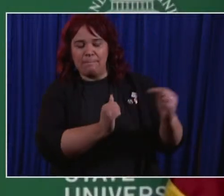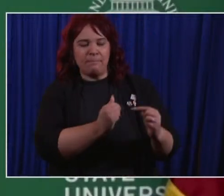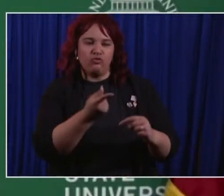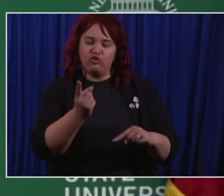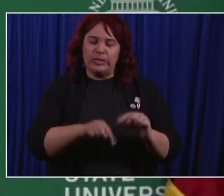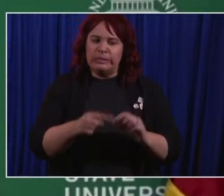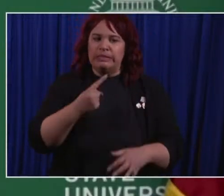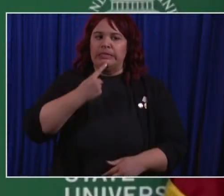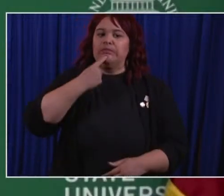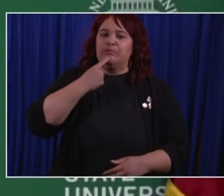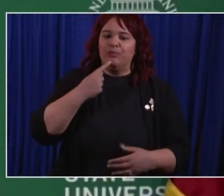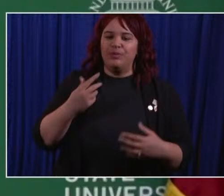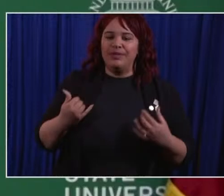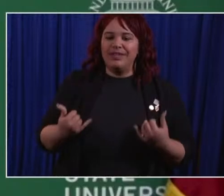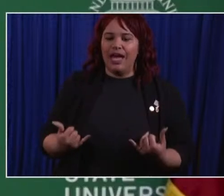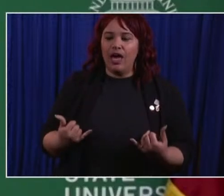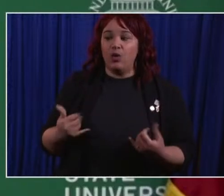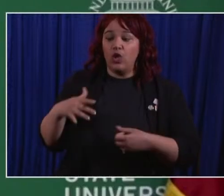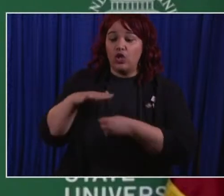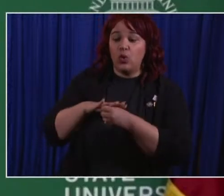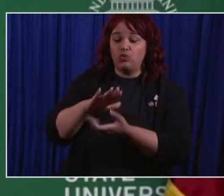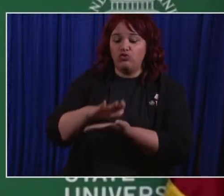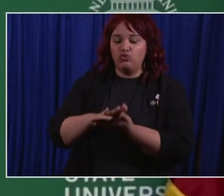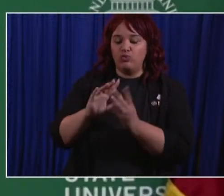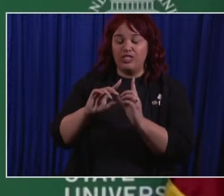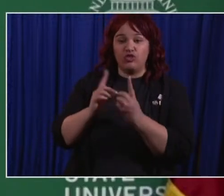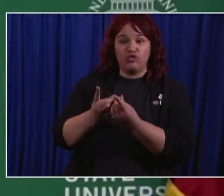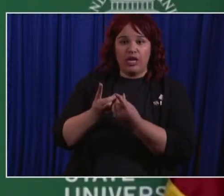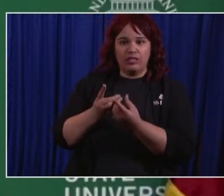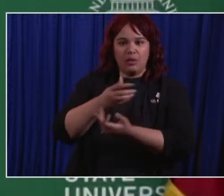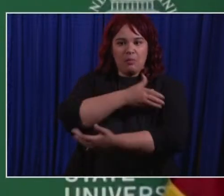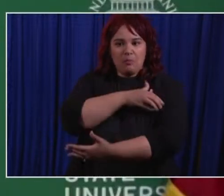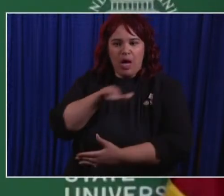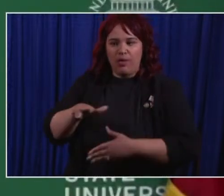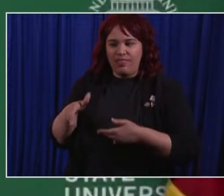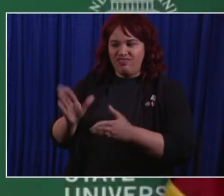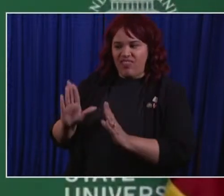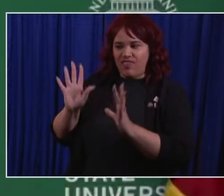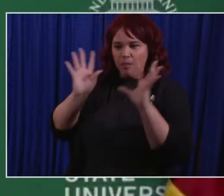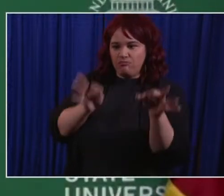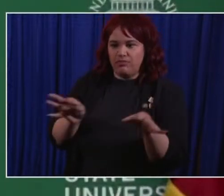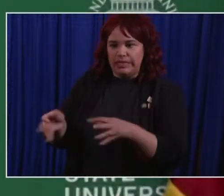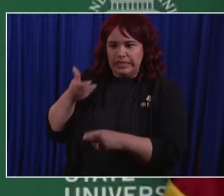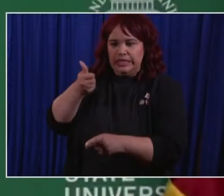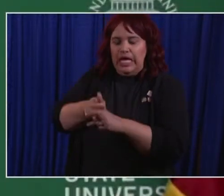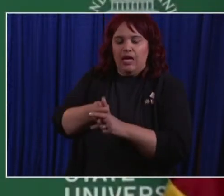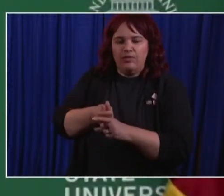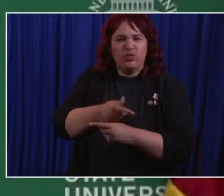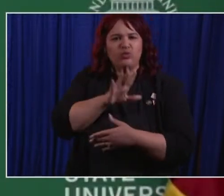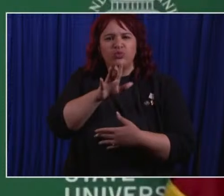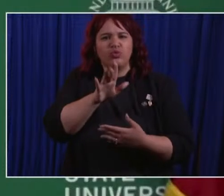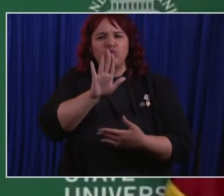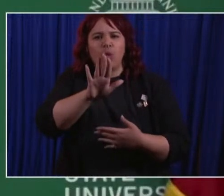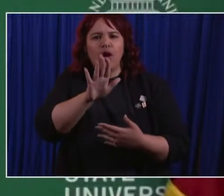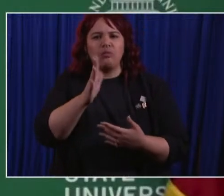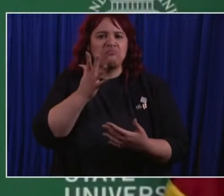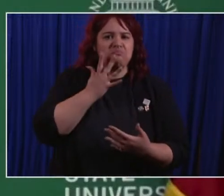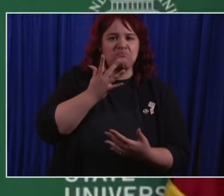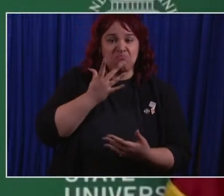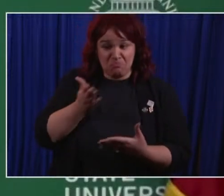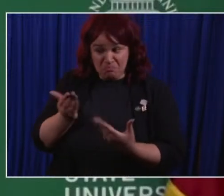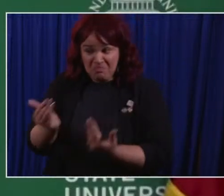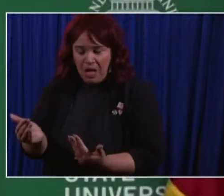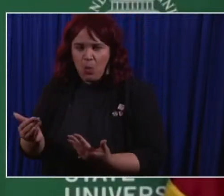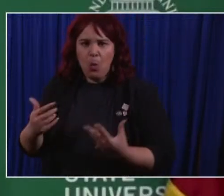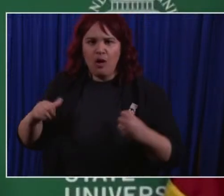returning control to local school districts? Well, I made it pretty clear to the legislature